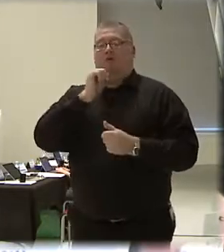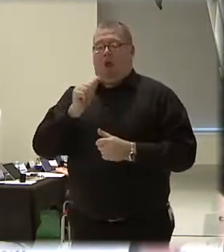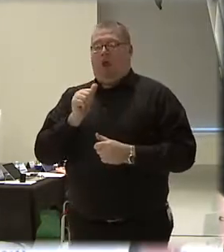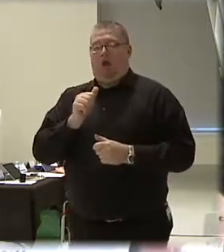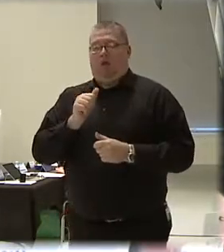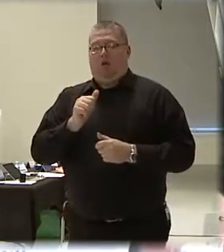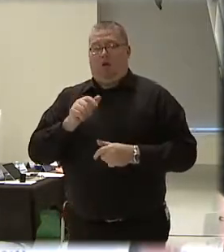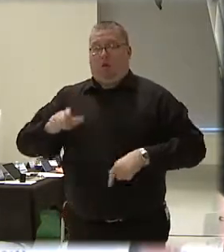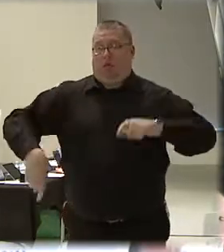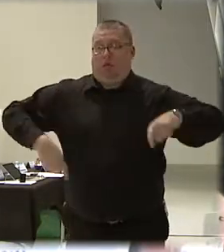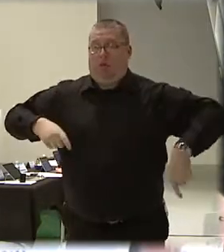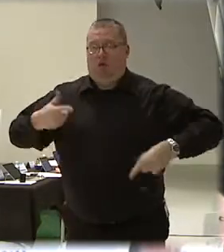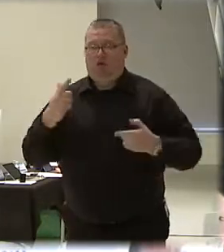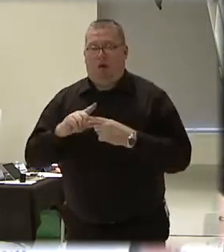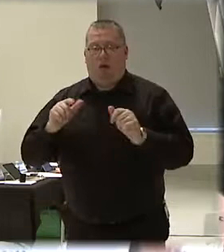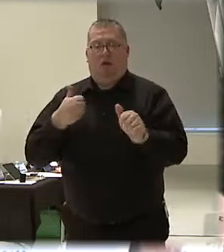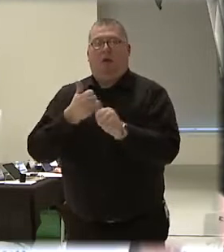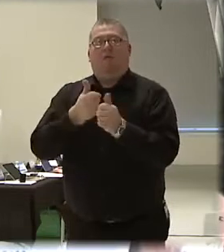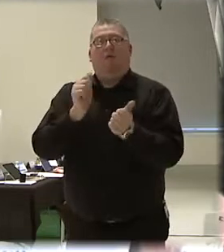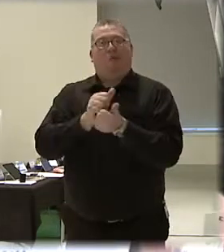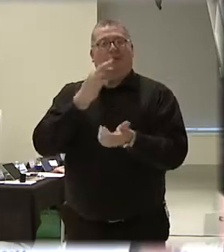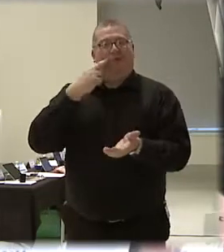of the research, so to speak.